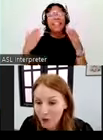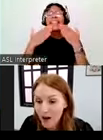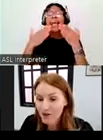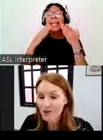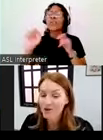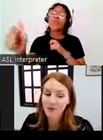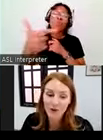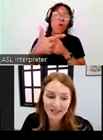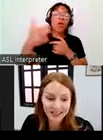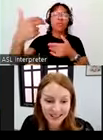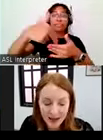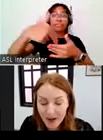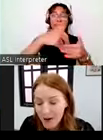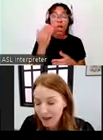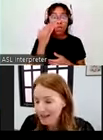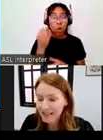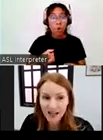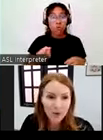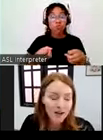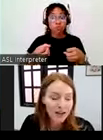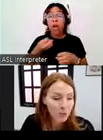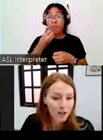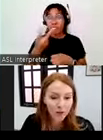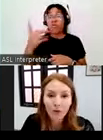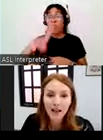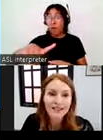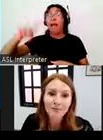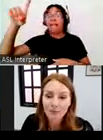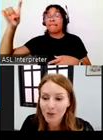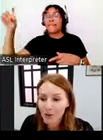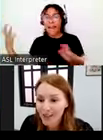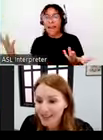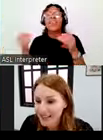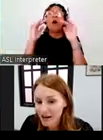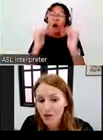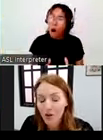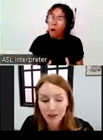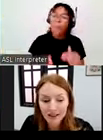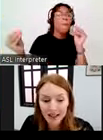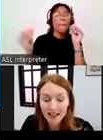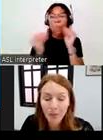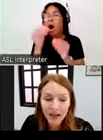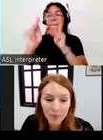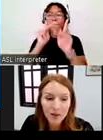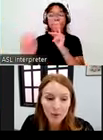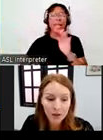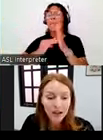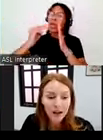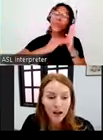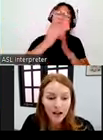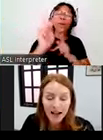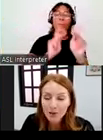We had a few hundred people join us today. By the next time around, I hope we have a few thousand people joining us today. Our goal is that as many